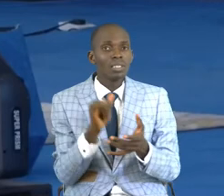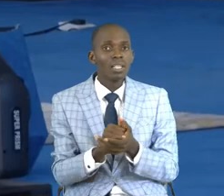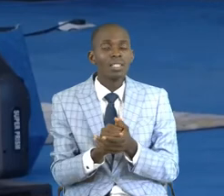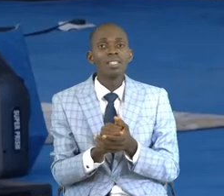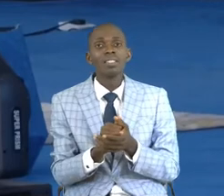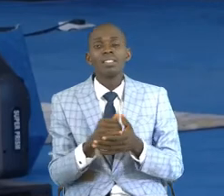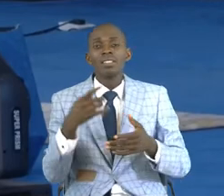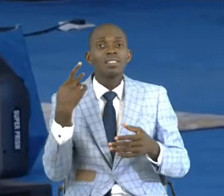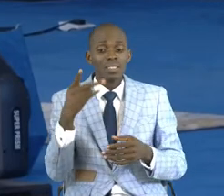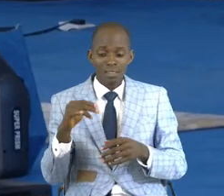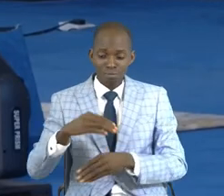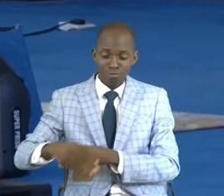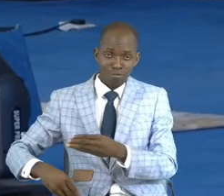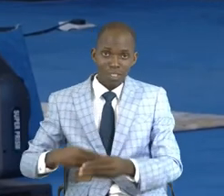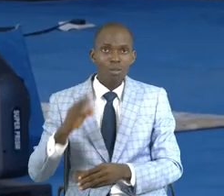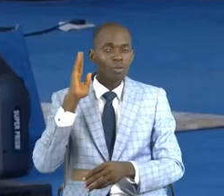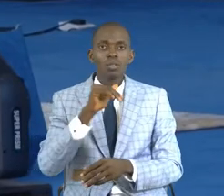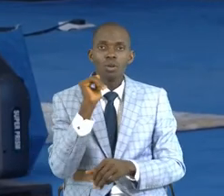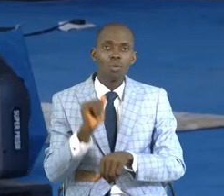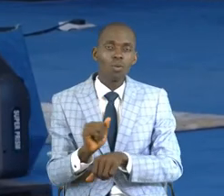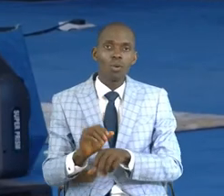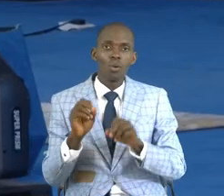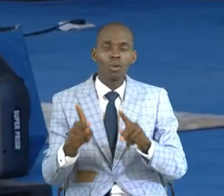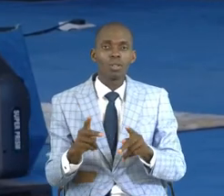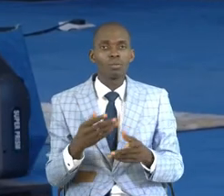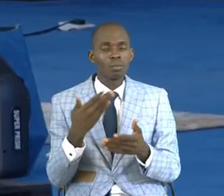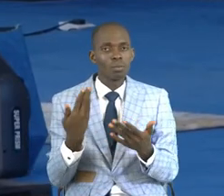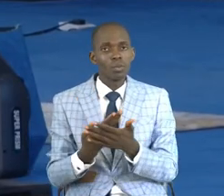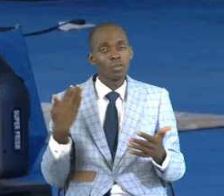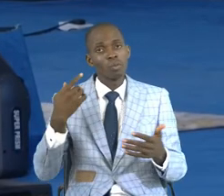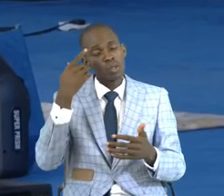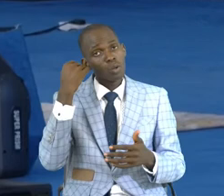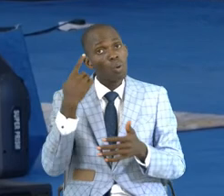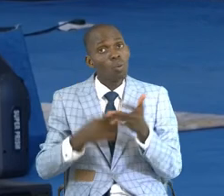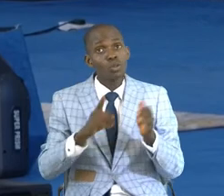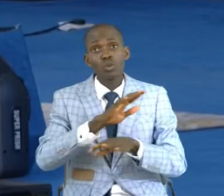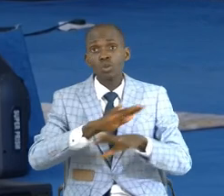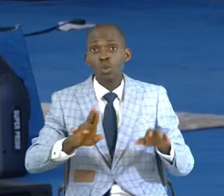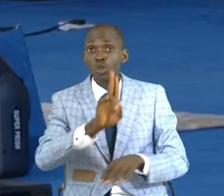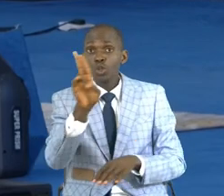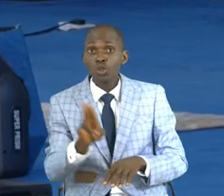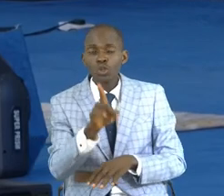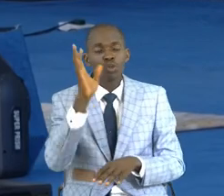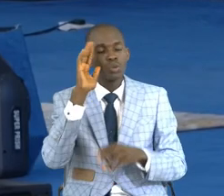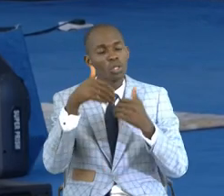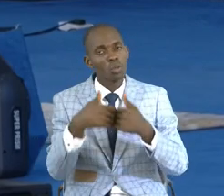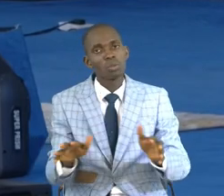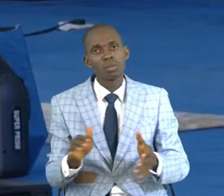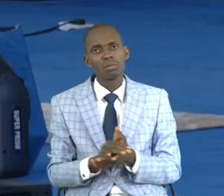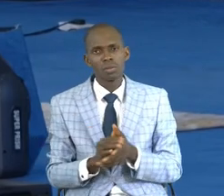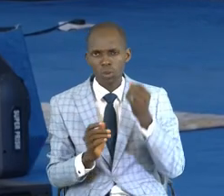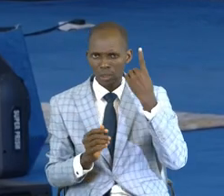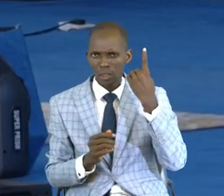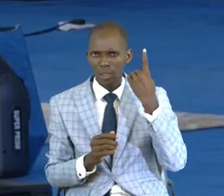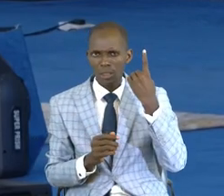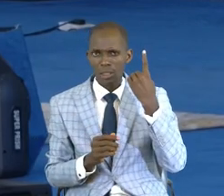other. Because what you don't use, you will lose. You understand?